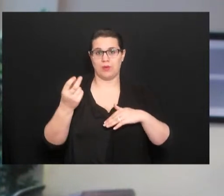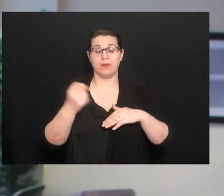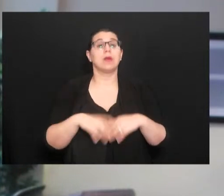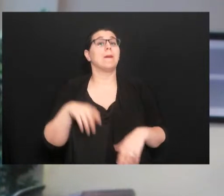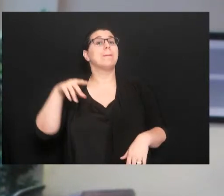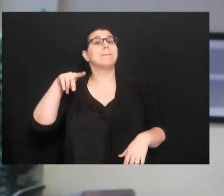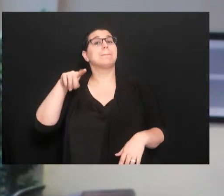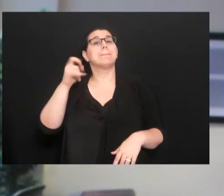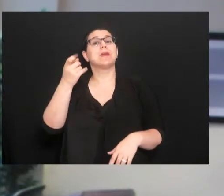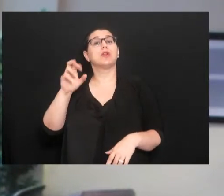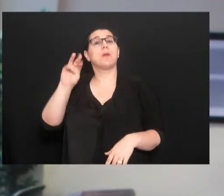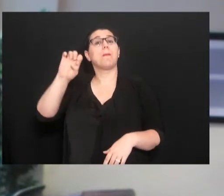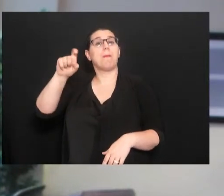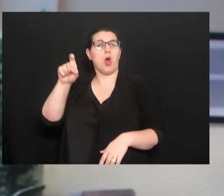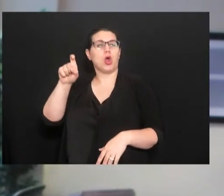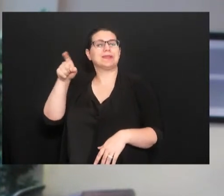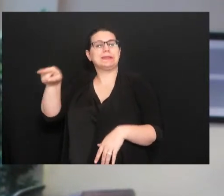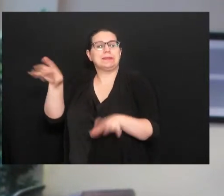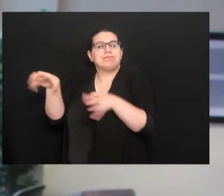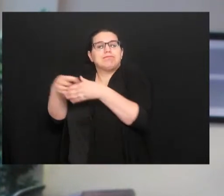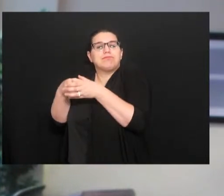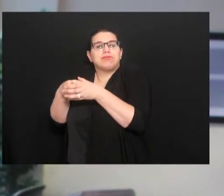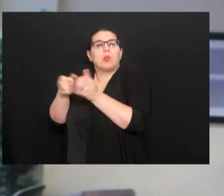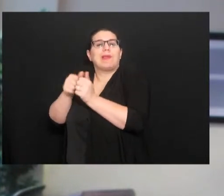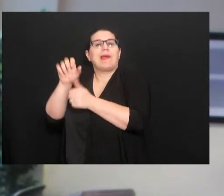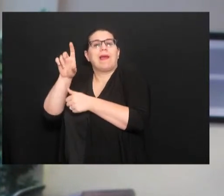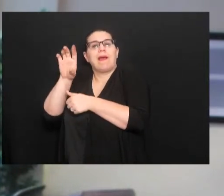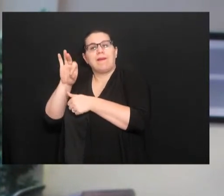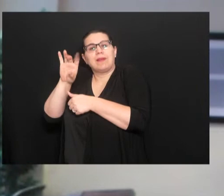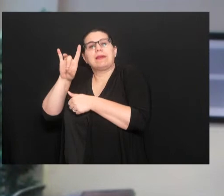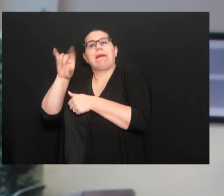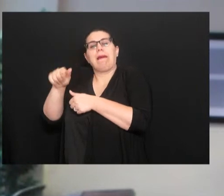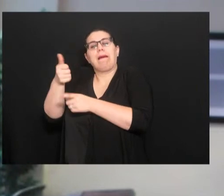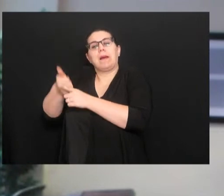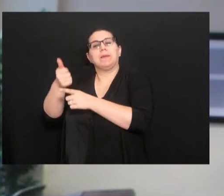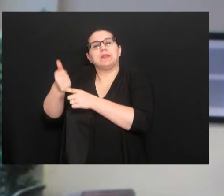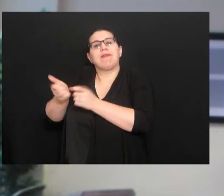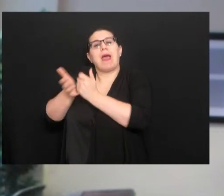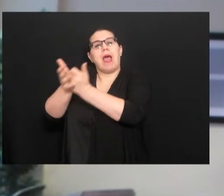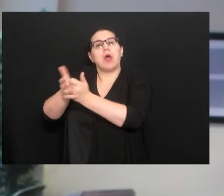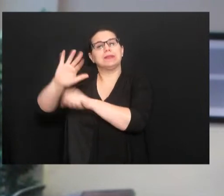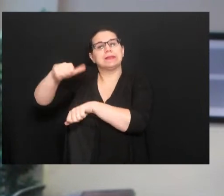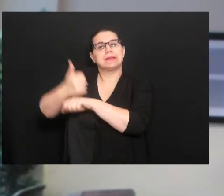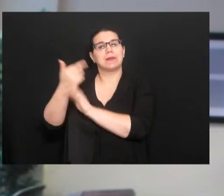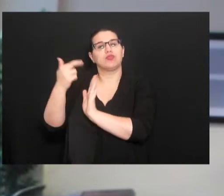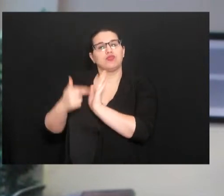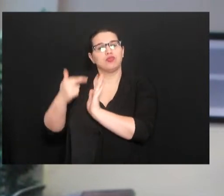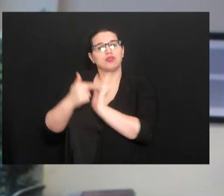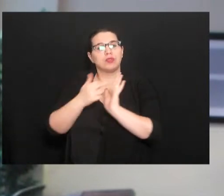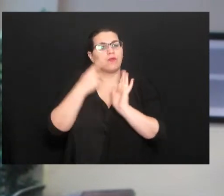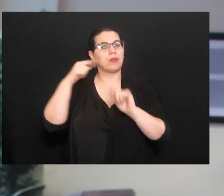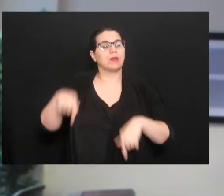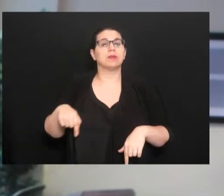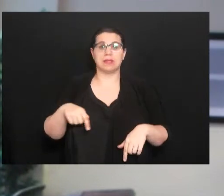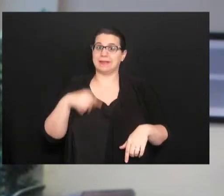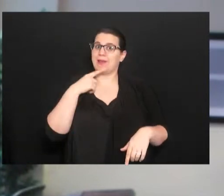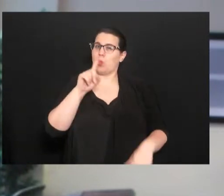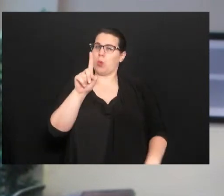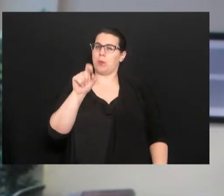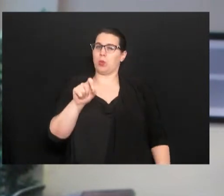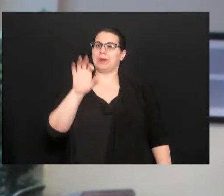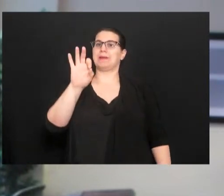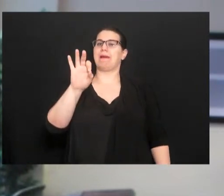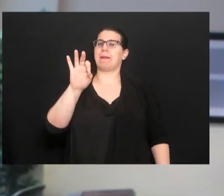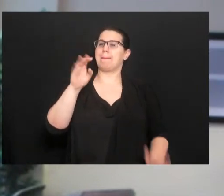subcommittee of the FDA that starts to make this guidance, pointed out that 1.9 million cases have been seen